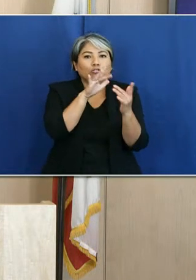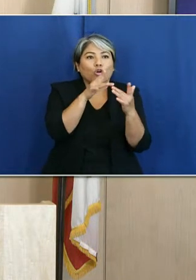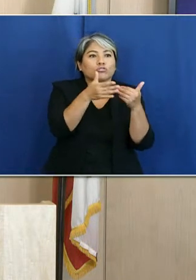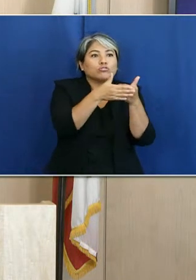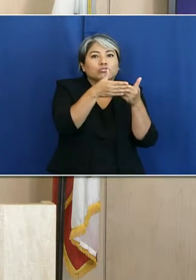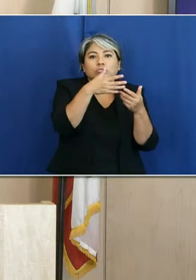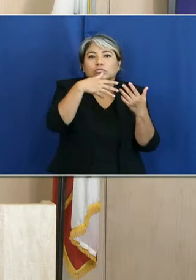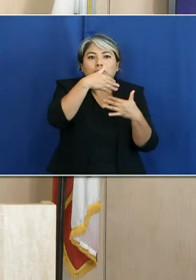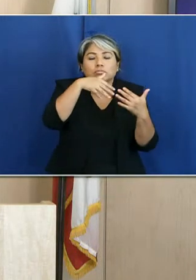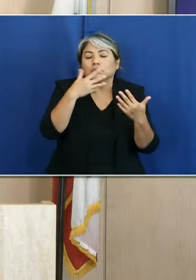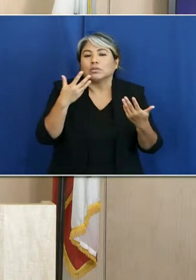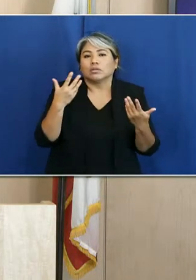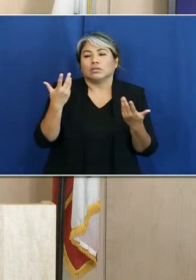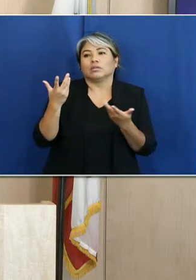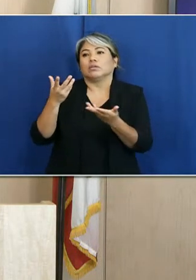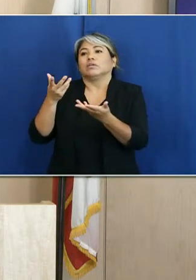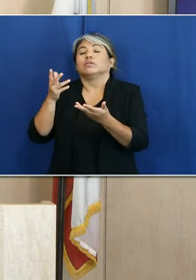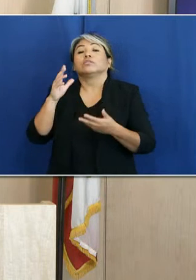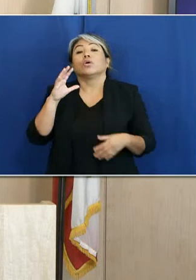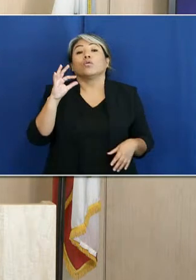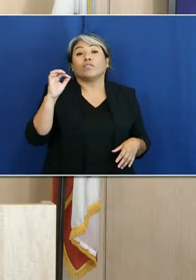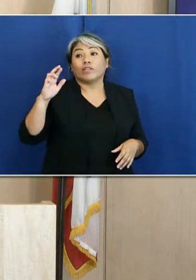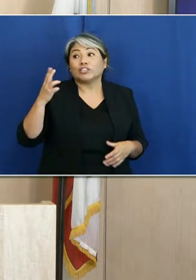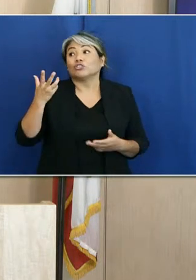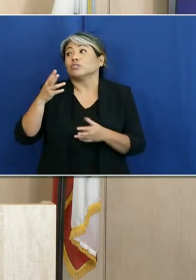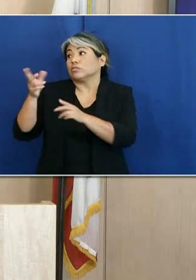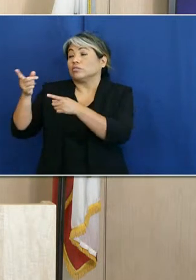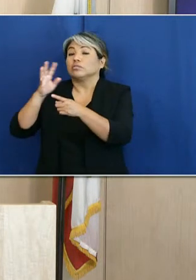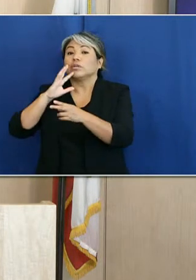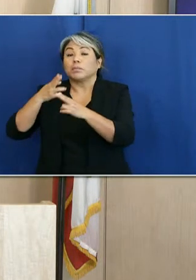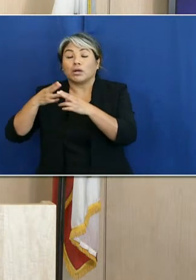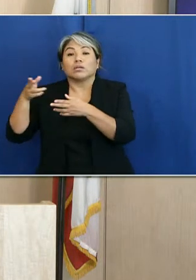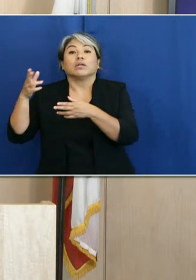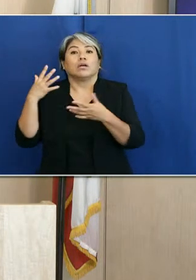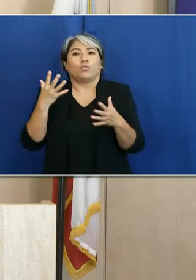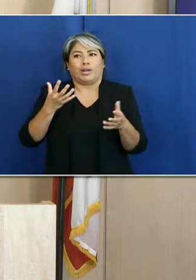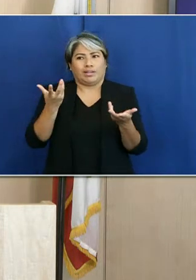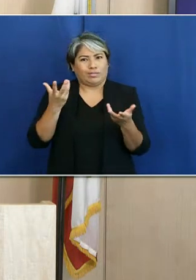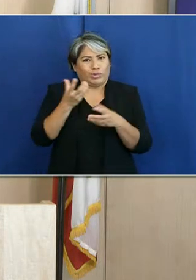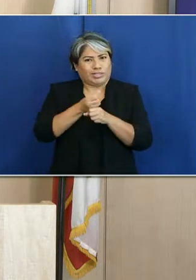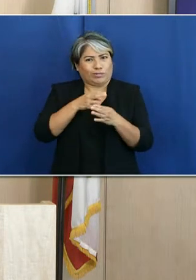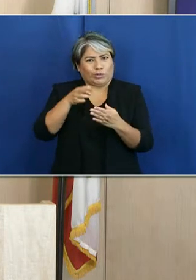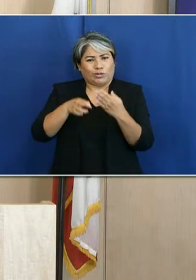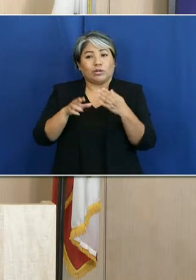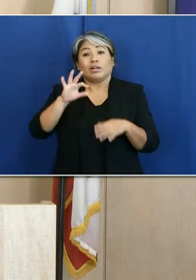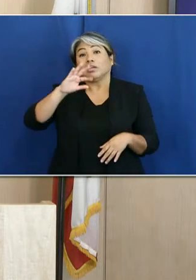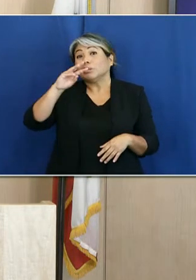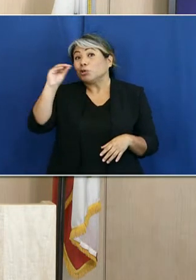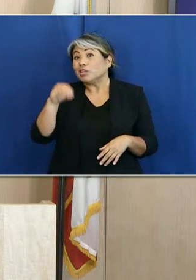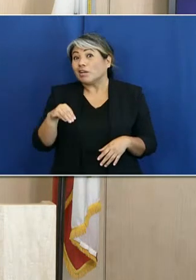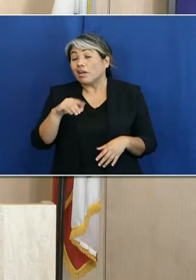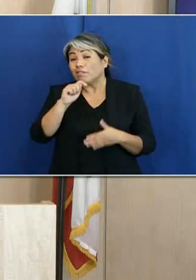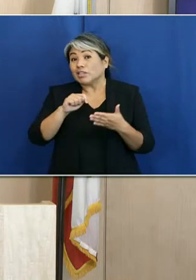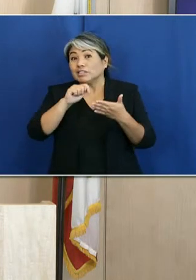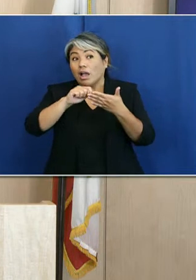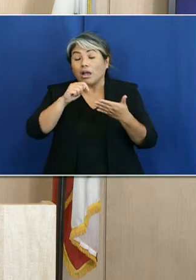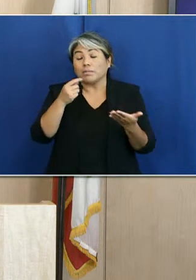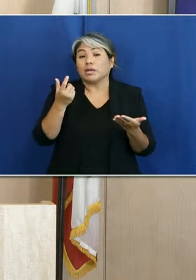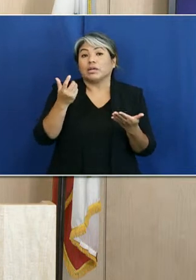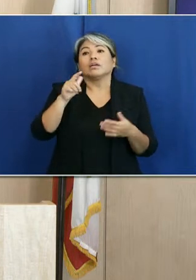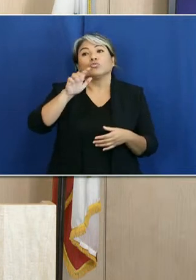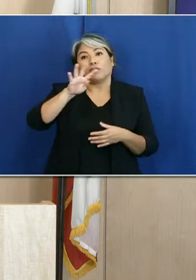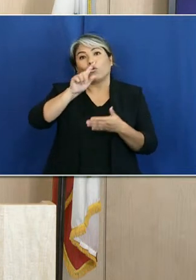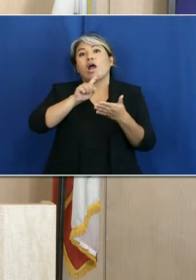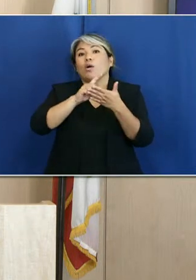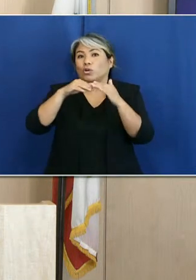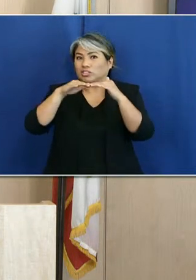as Supervisor Fletcher pointed, to the time we receive the result, to immediately, within 96% of the time, within 24 hours, responding